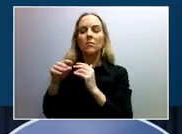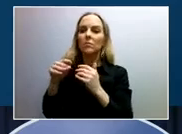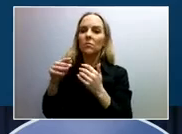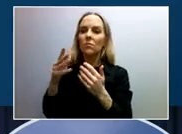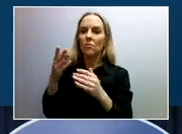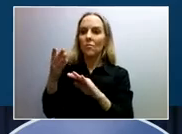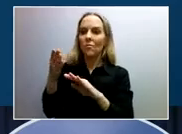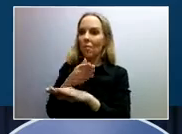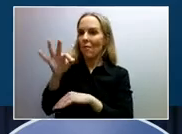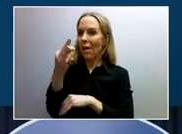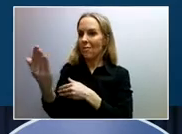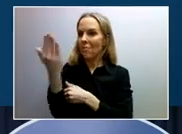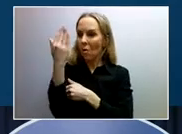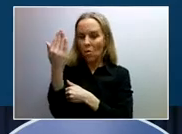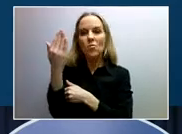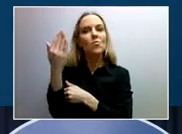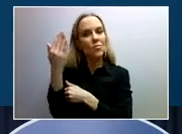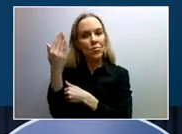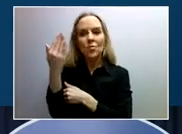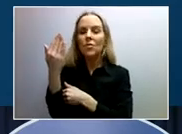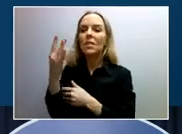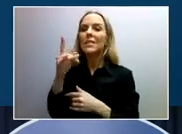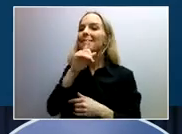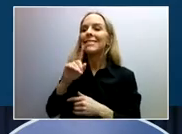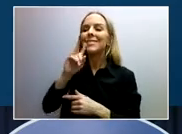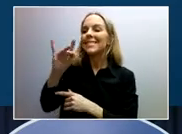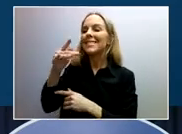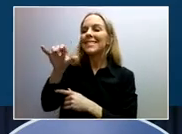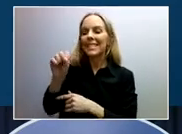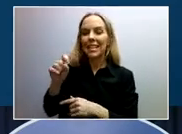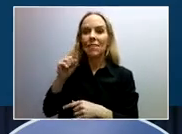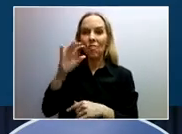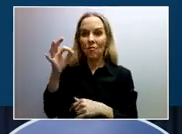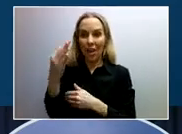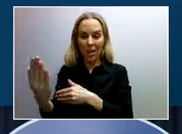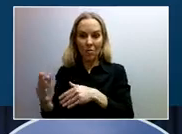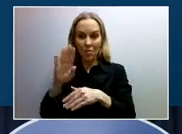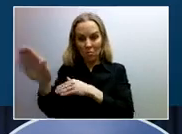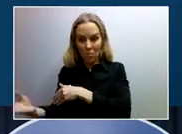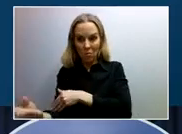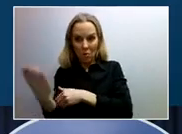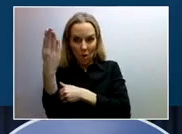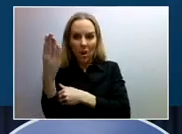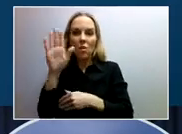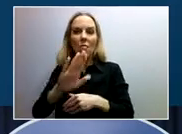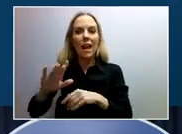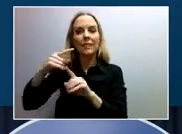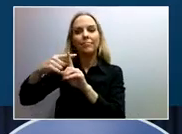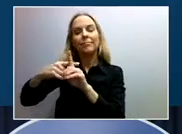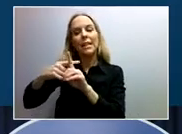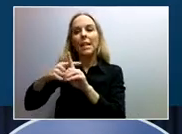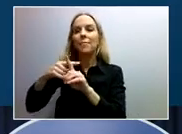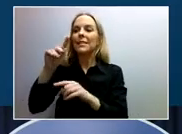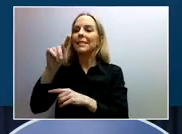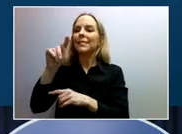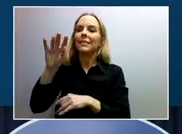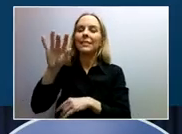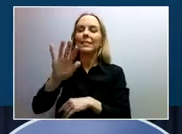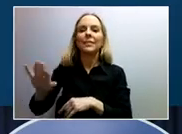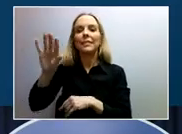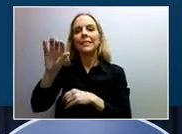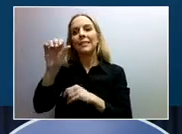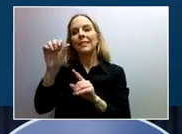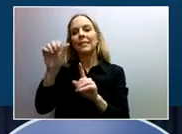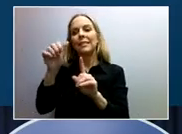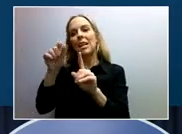morning. And temperatures throughout the day on Friday will likely remain in the upper teens to perhaps as high as the lower 20s in